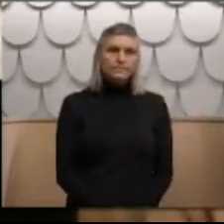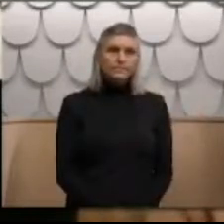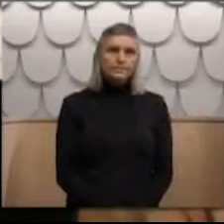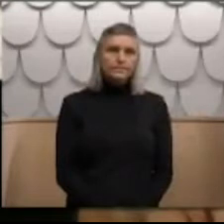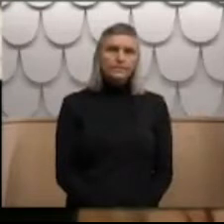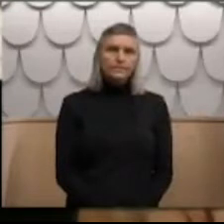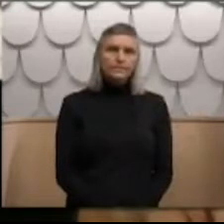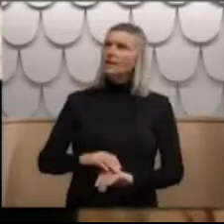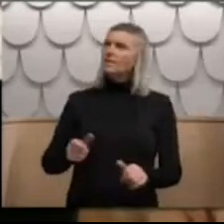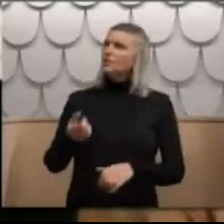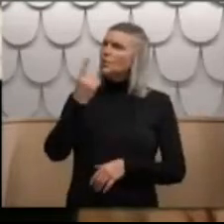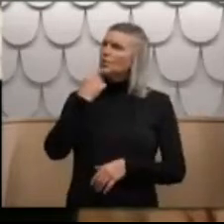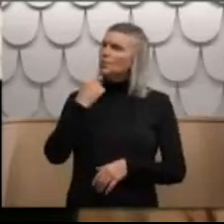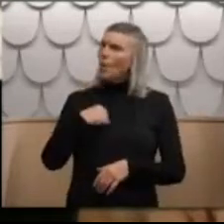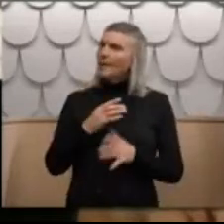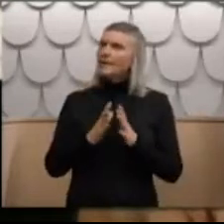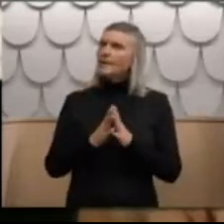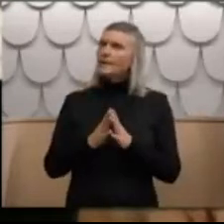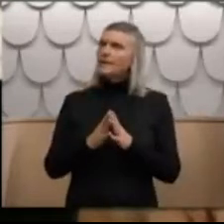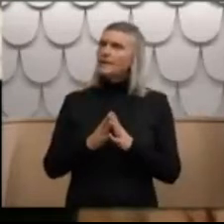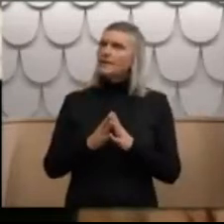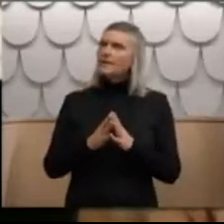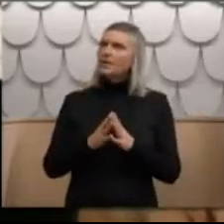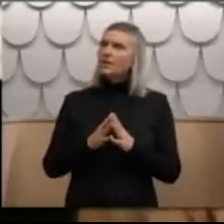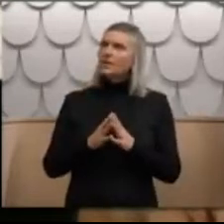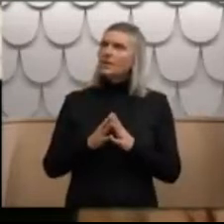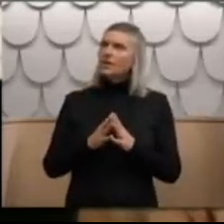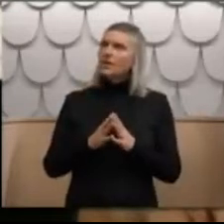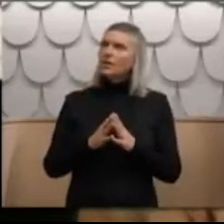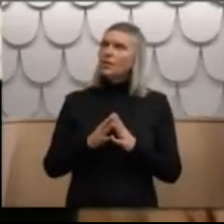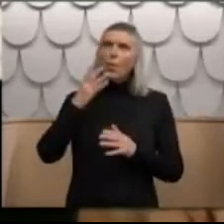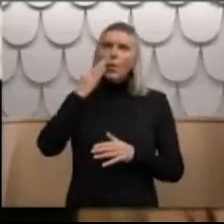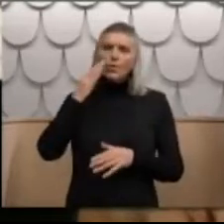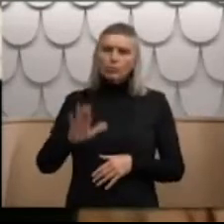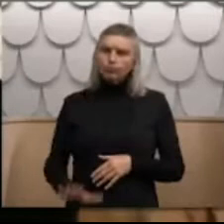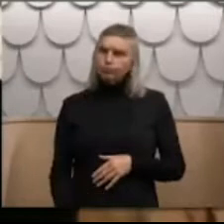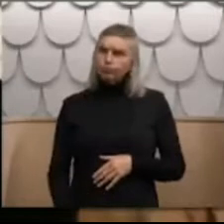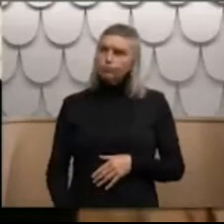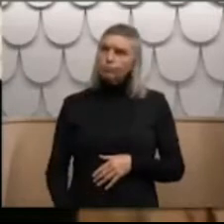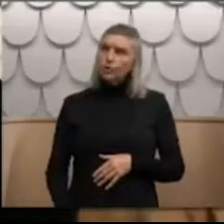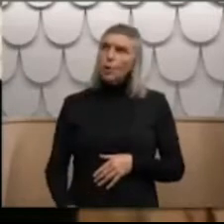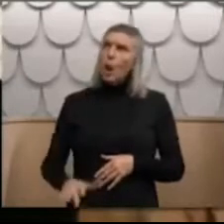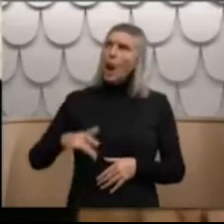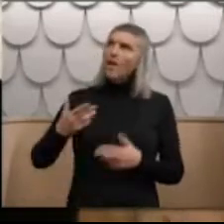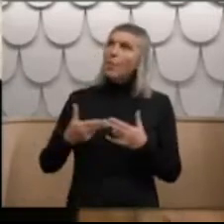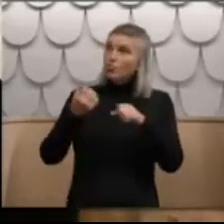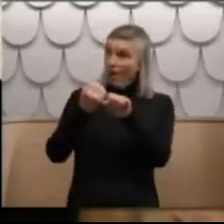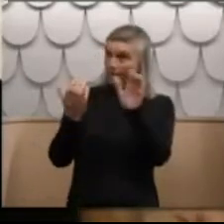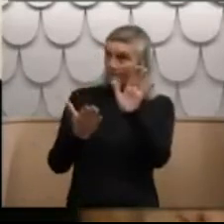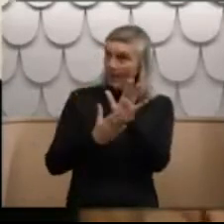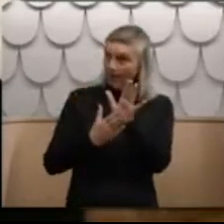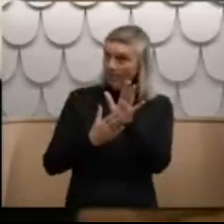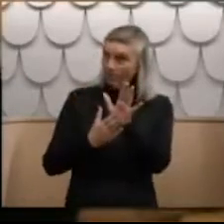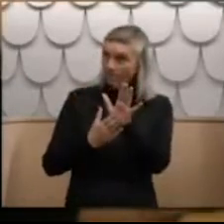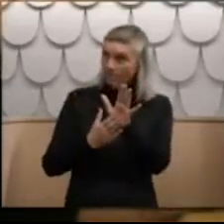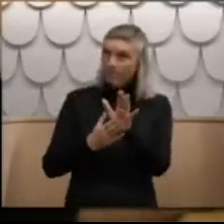And you told me that in your first few years, you actually spent some time living with your grandmother, is that right? Yeah, when I